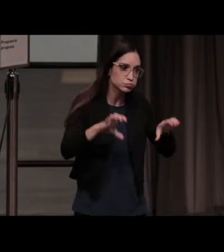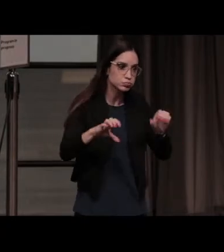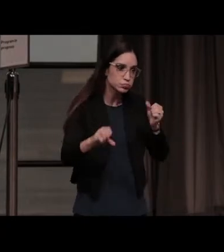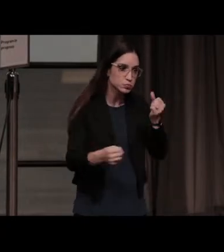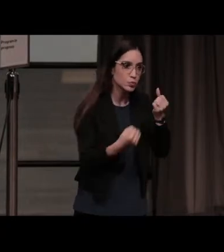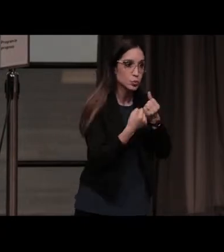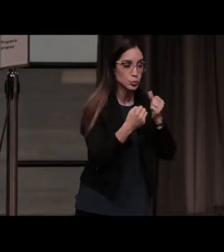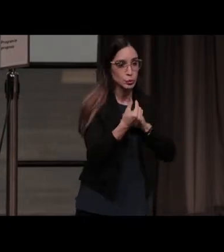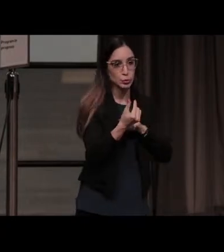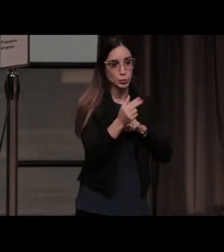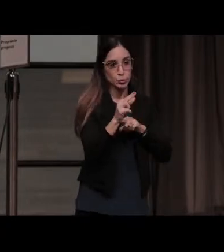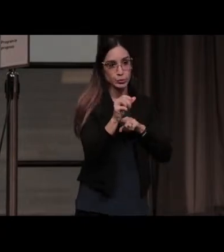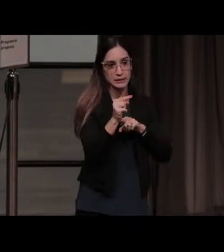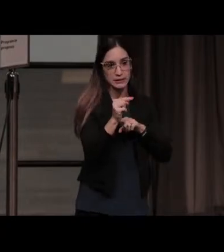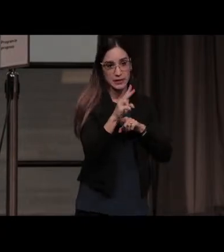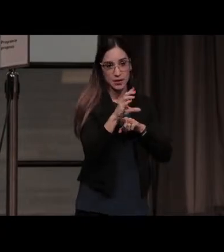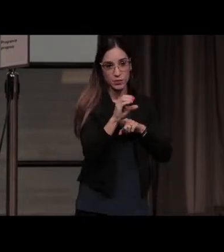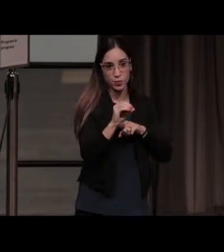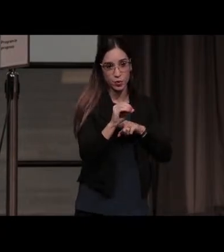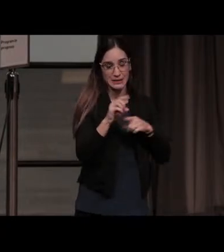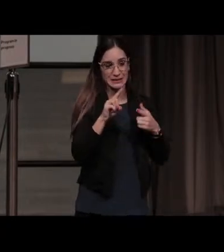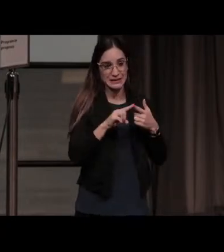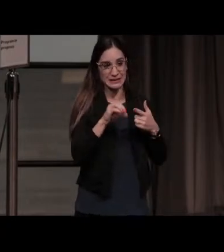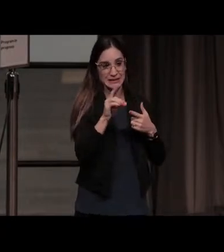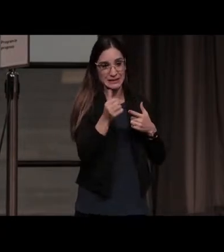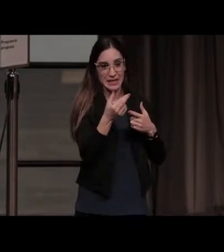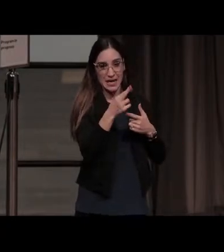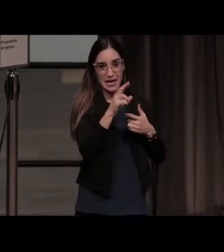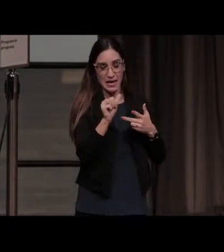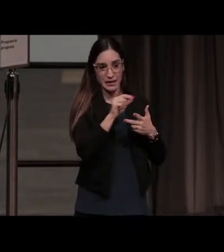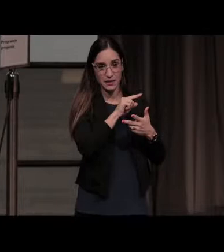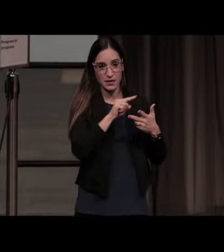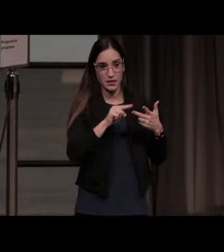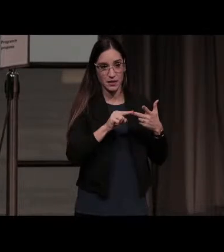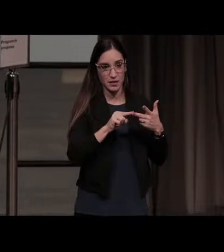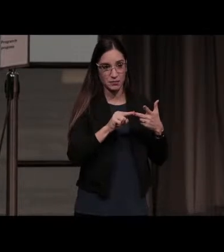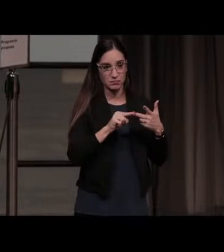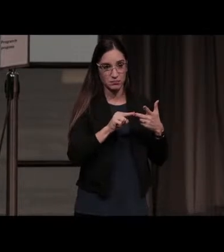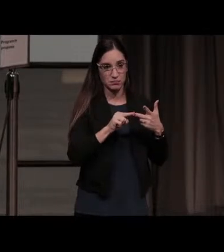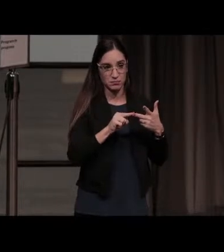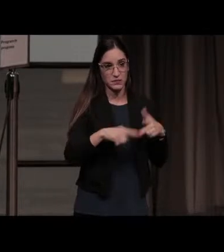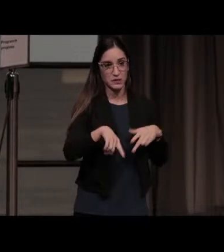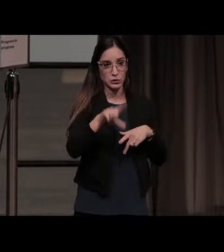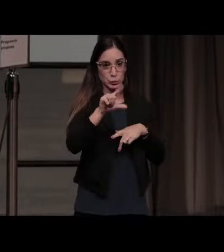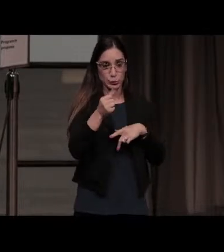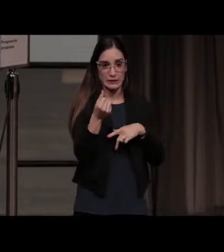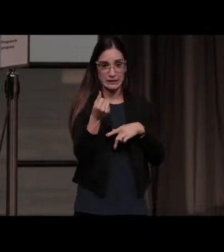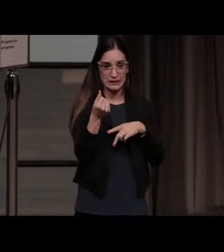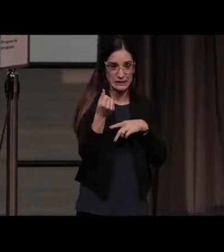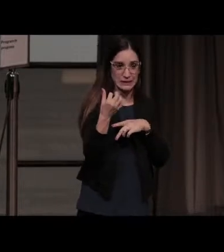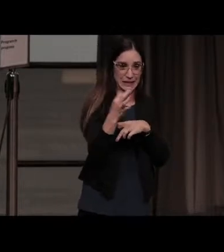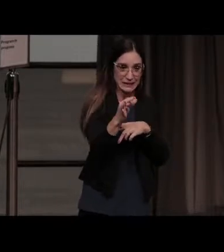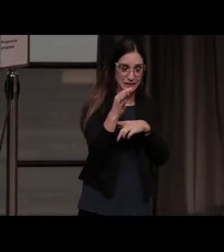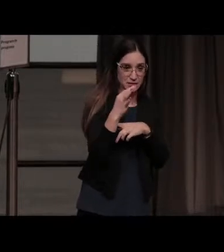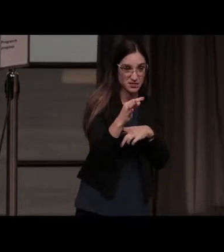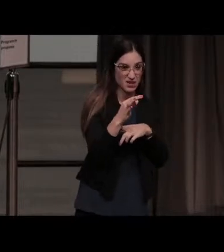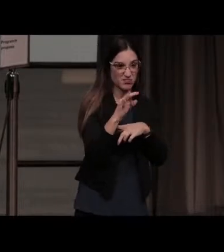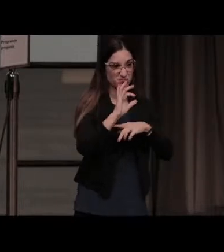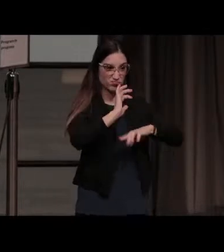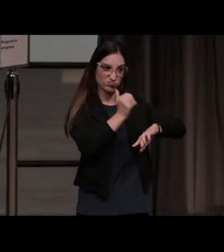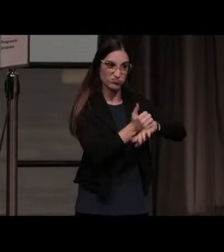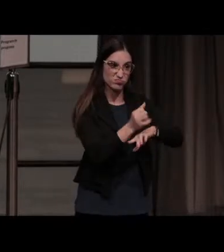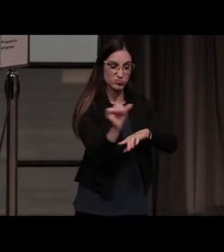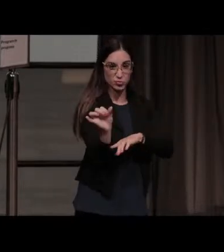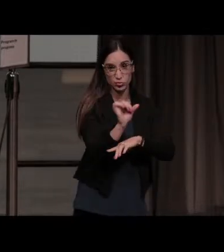2020, Nadia Taquari Oriki, Bowing to the Head in 2019, and What I Really Wanted to Tell